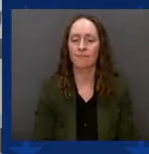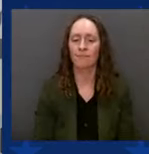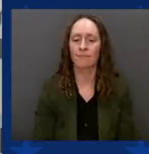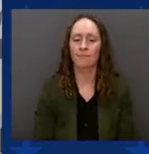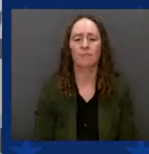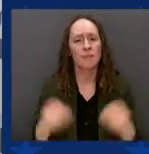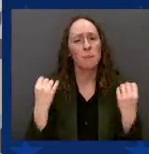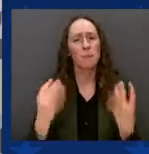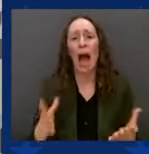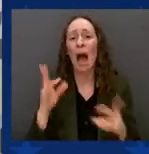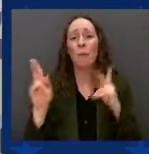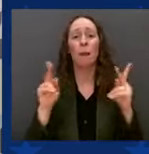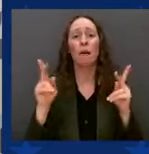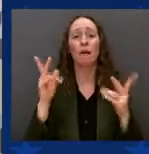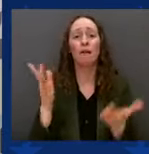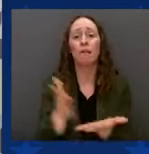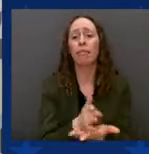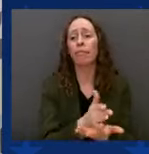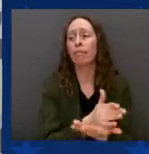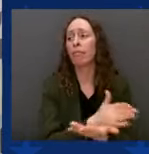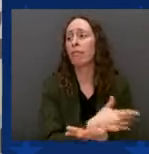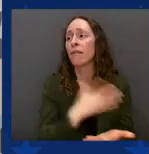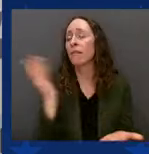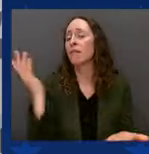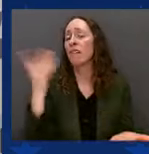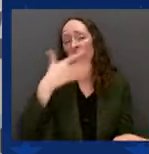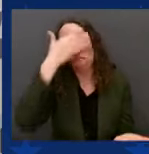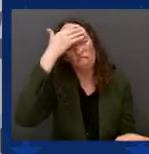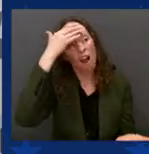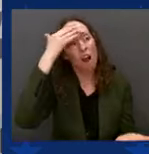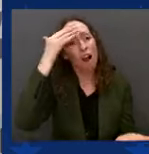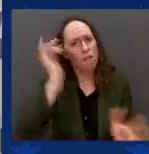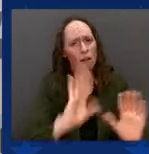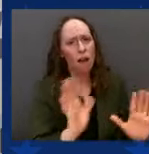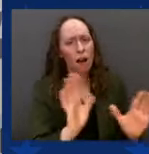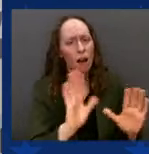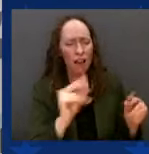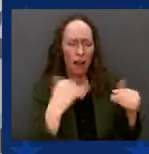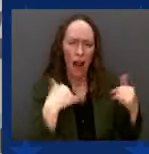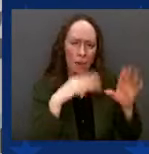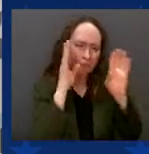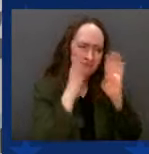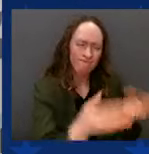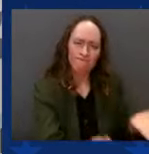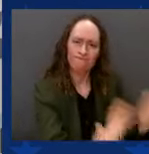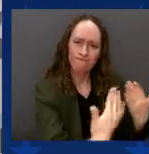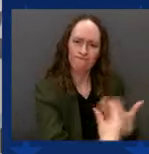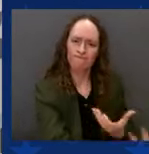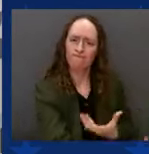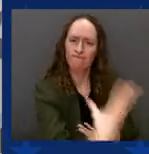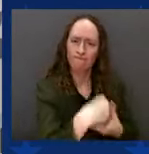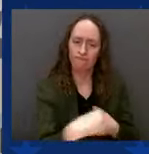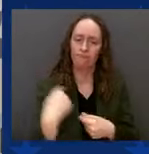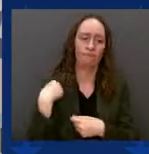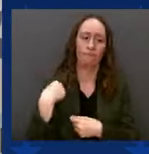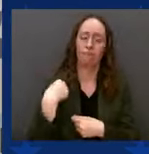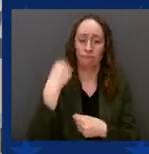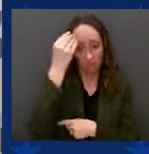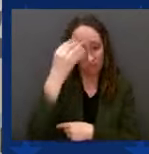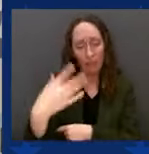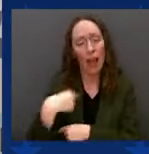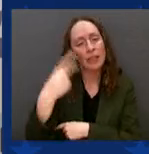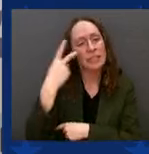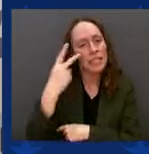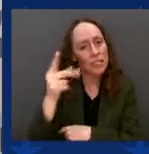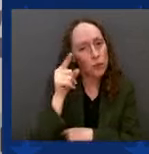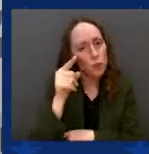anymore. I promise you, I see you. We've got work to do, but we made a lot of progress in the first 2 years.